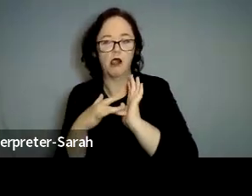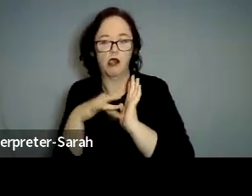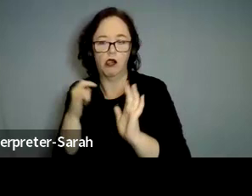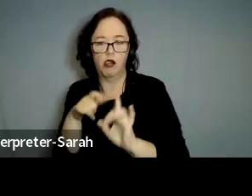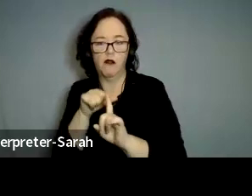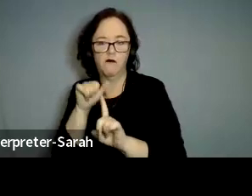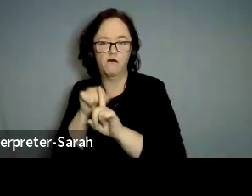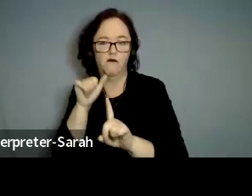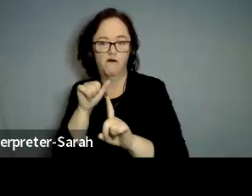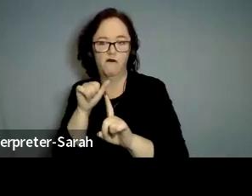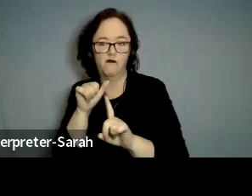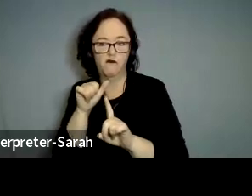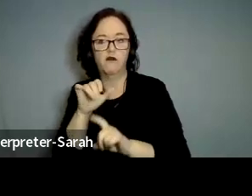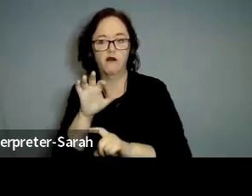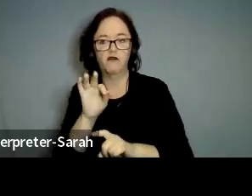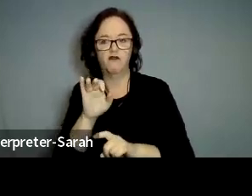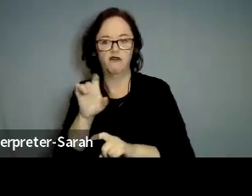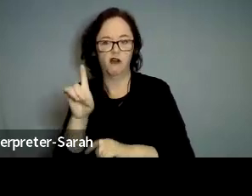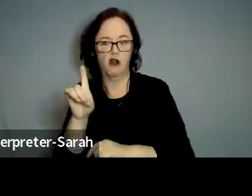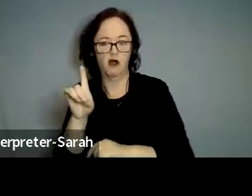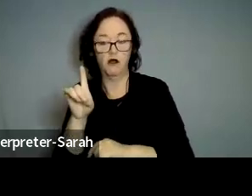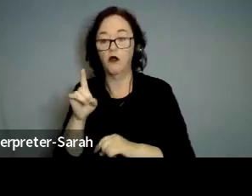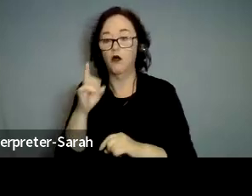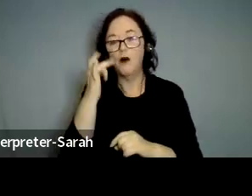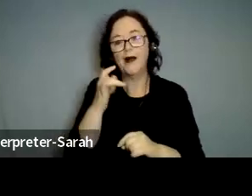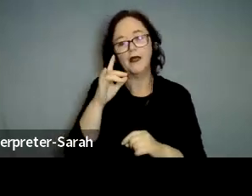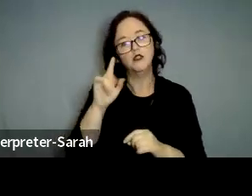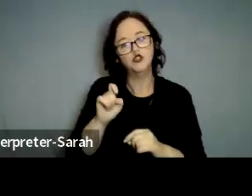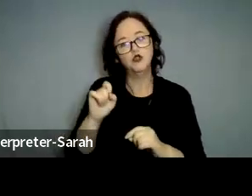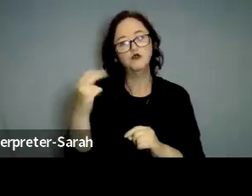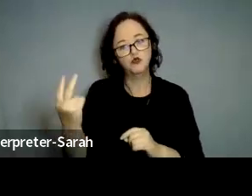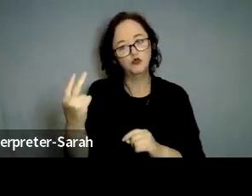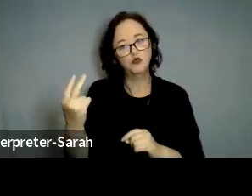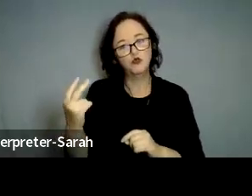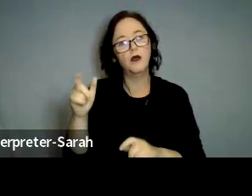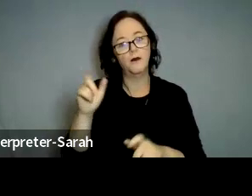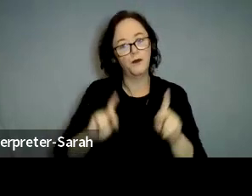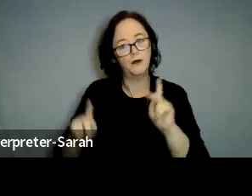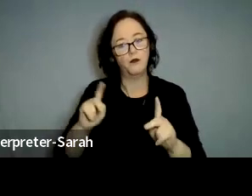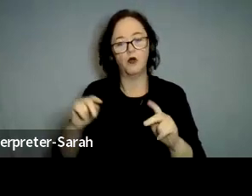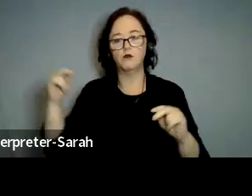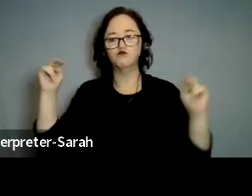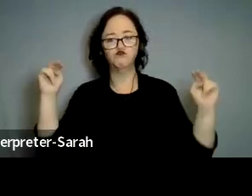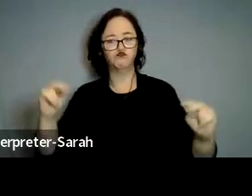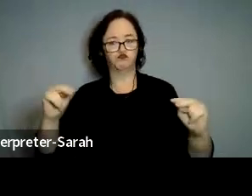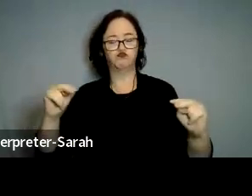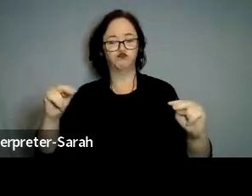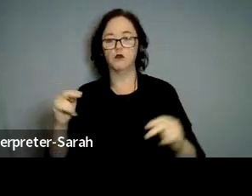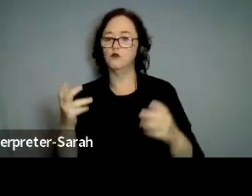not another pair of hands or set of eyes in a process. So we really don't want to have one person doing absolutely